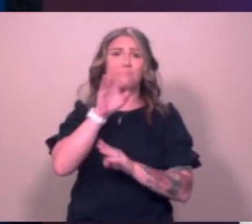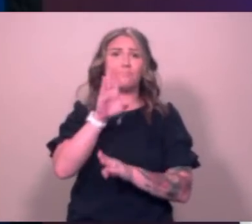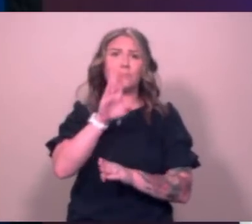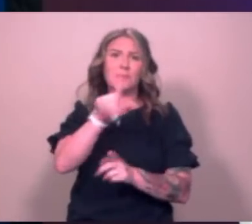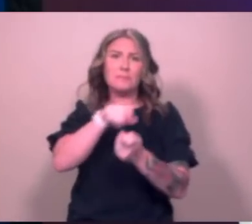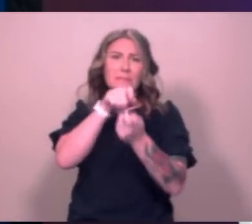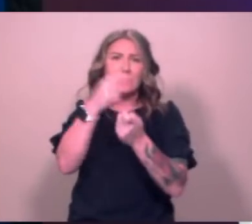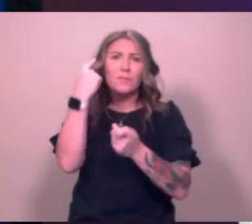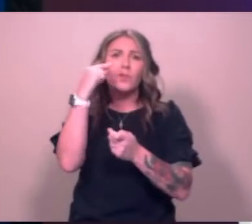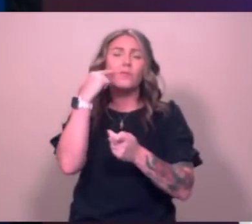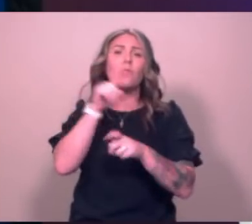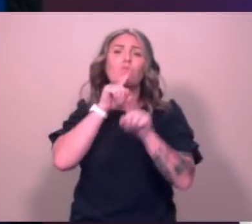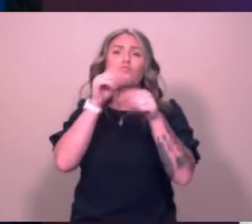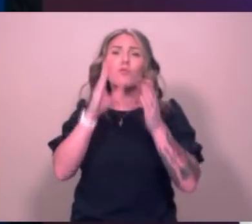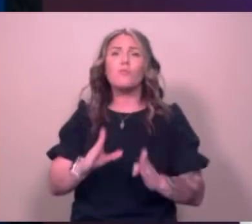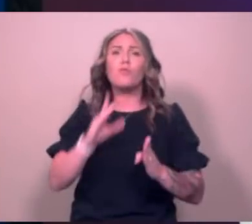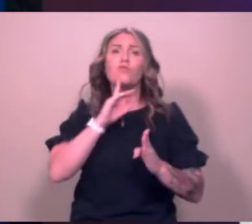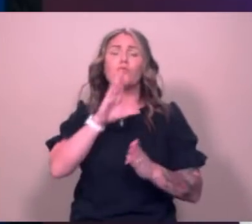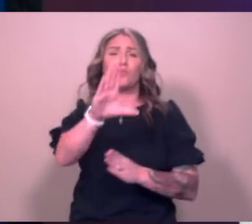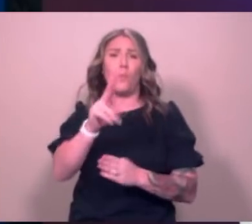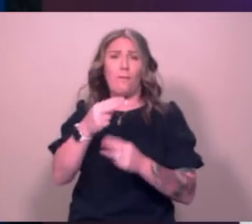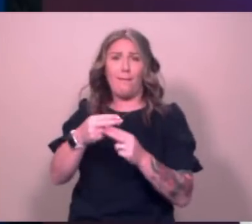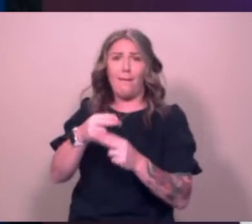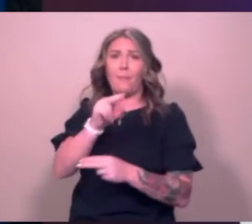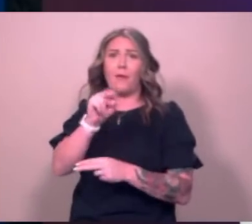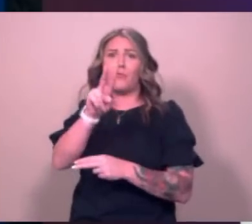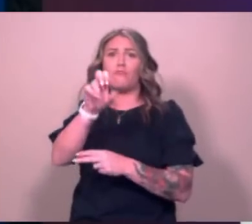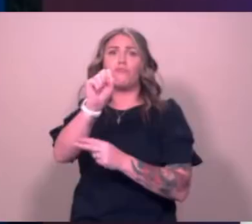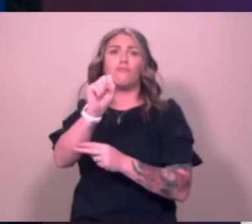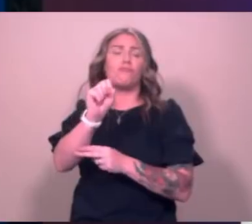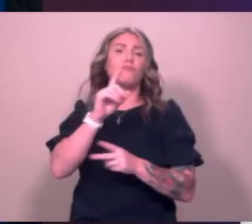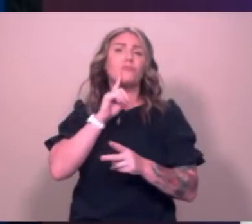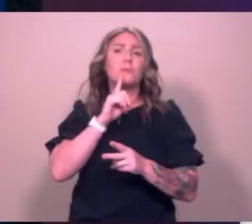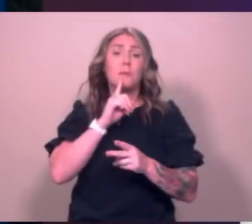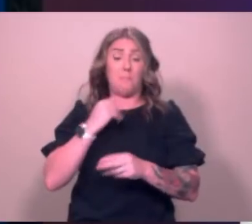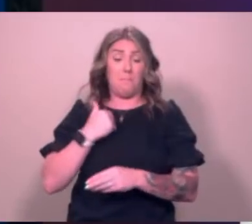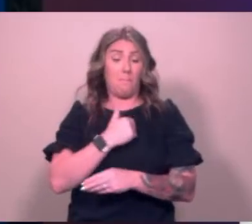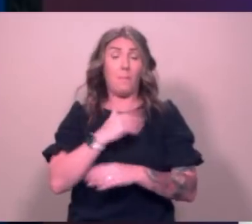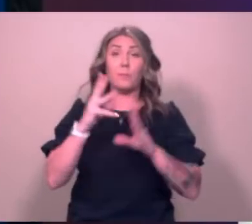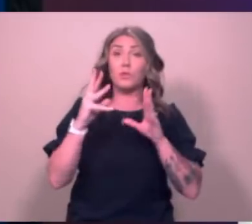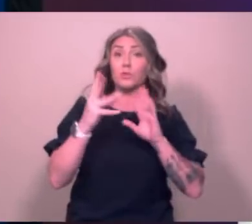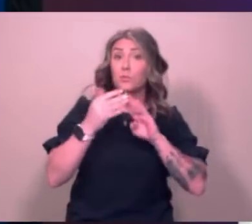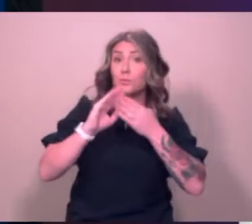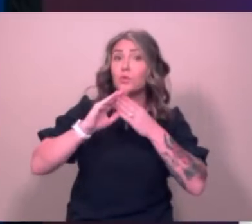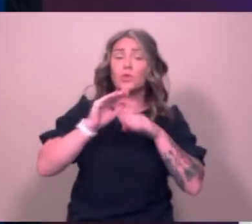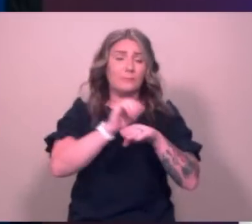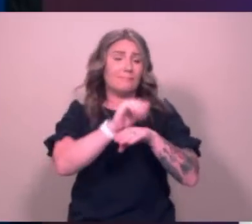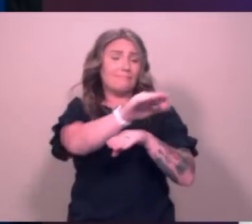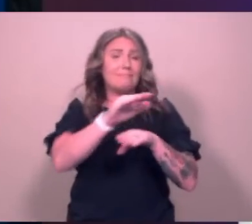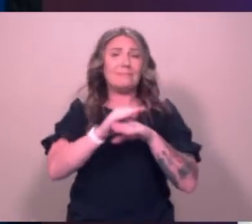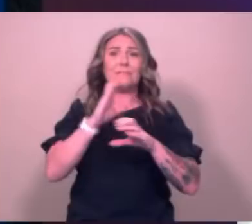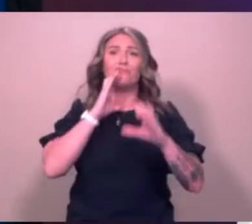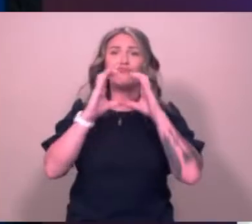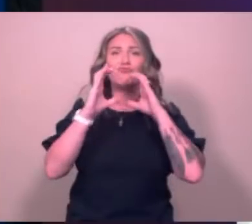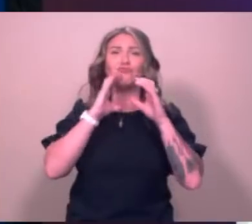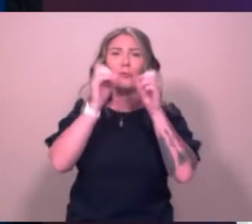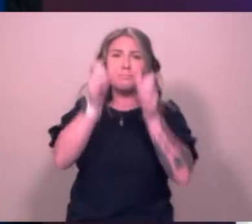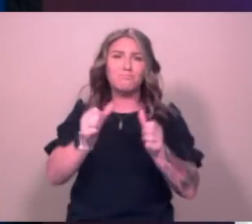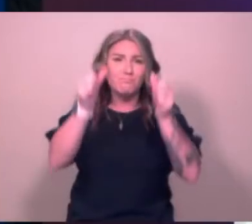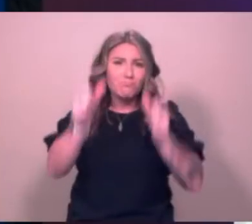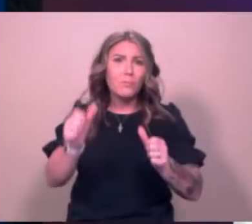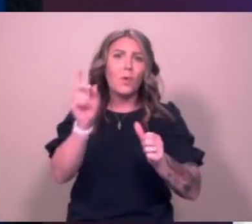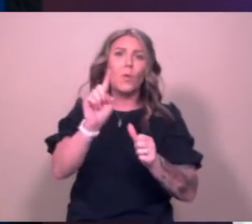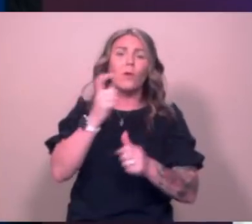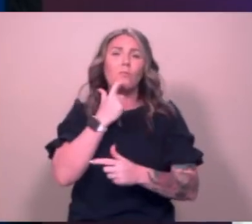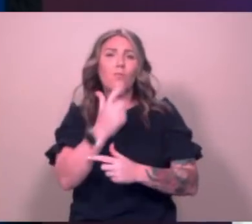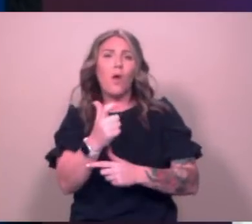reporters. Please say your name and news organization when asking questions. Members of the community should put their questions into the chat feeds where you are watching.